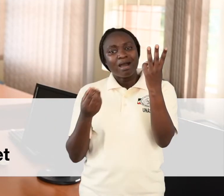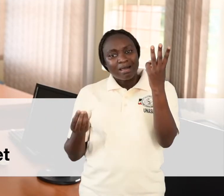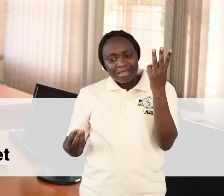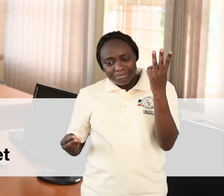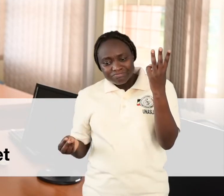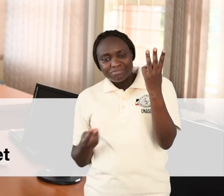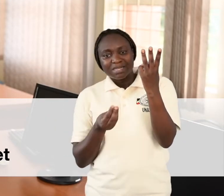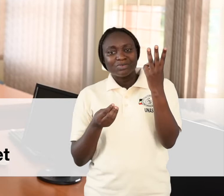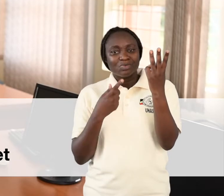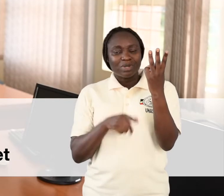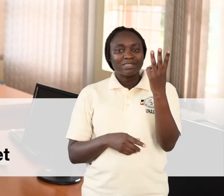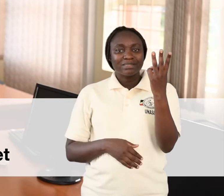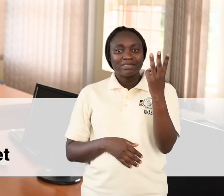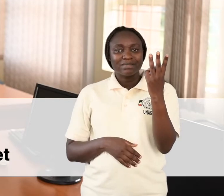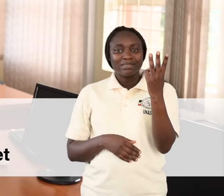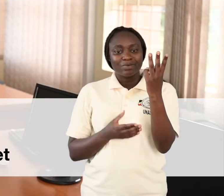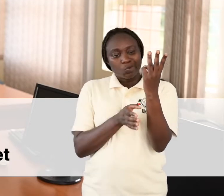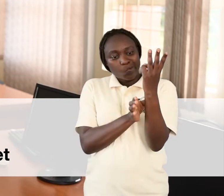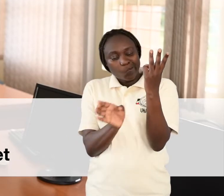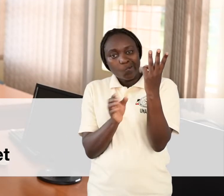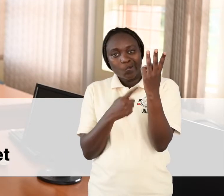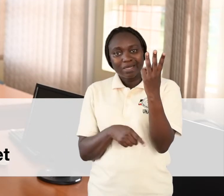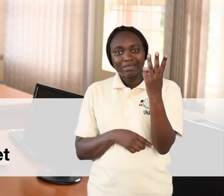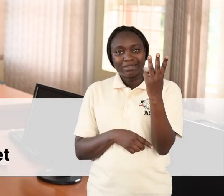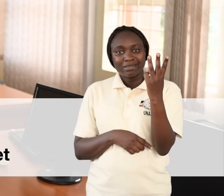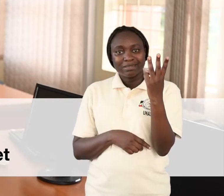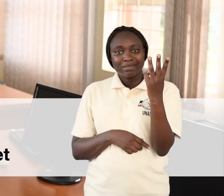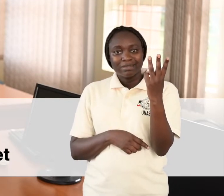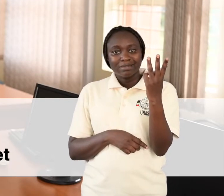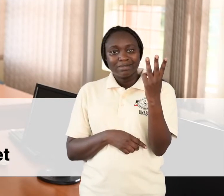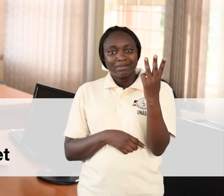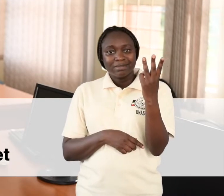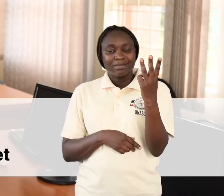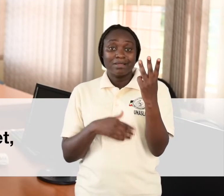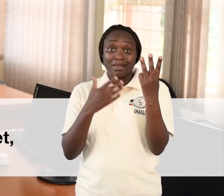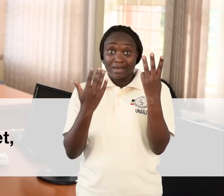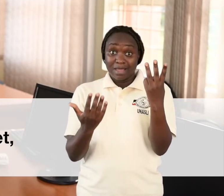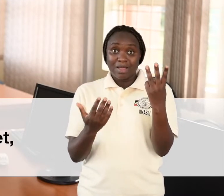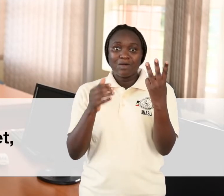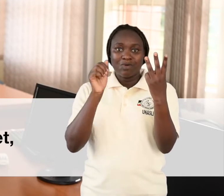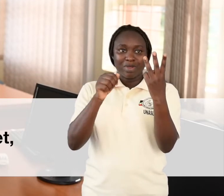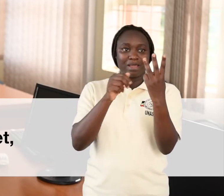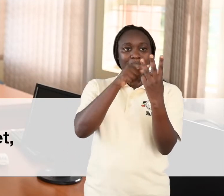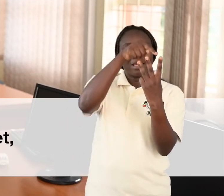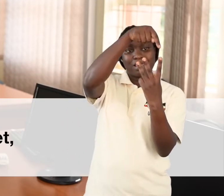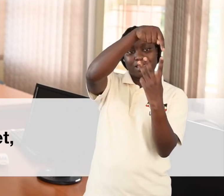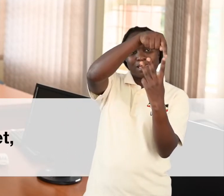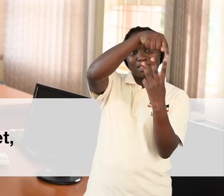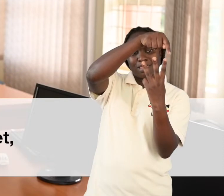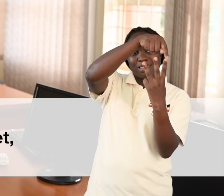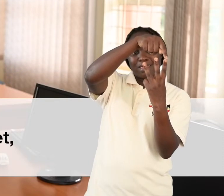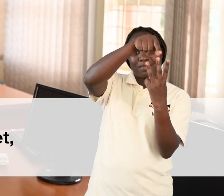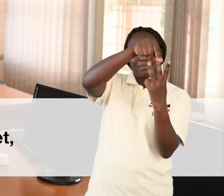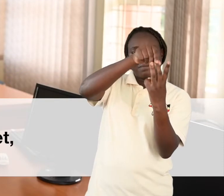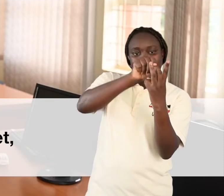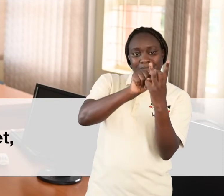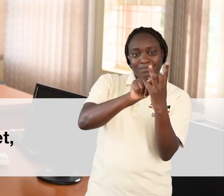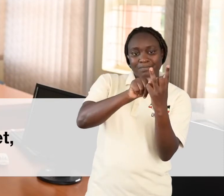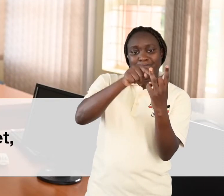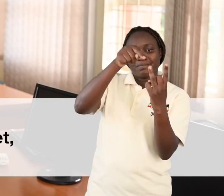That's correct. Indeed, thank you very much. We have the book and the